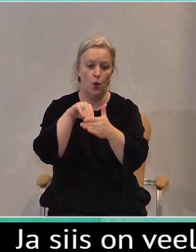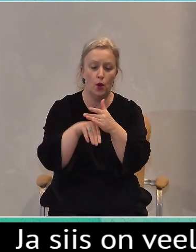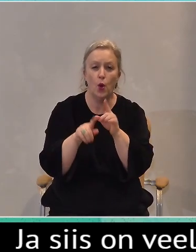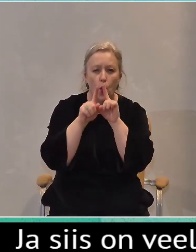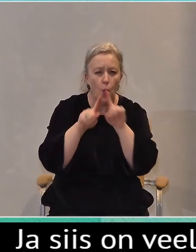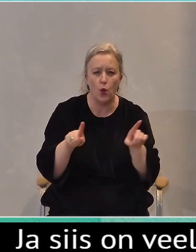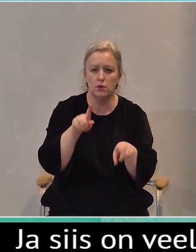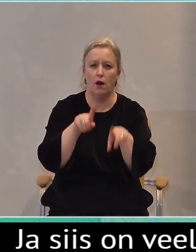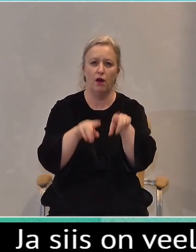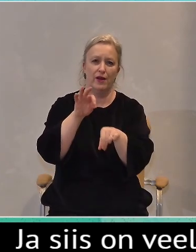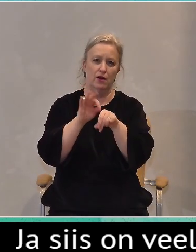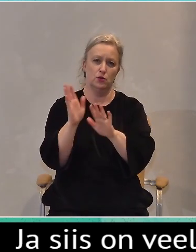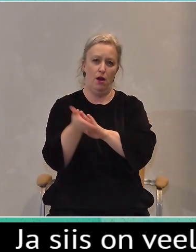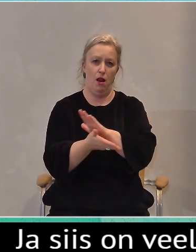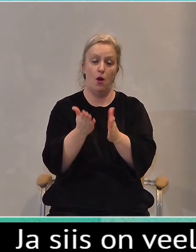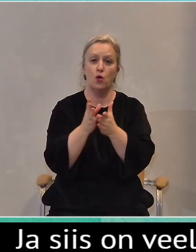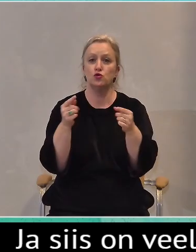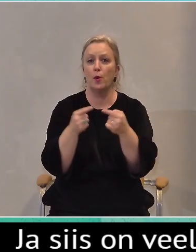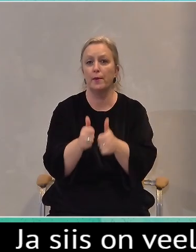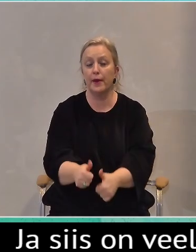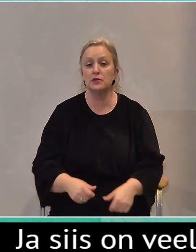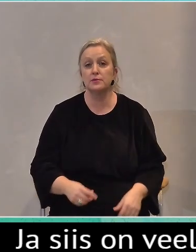severe syndrome have passed away.